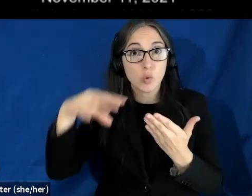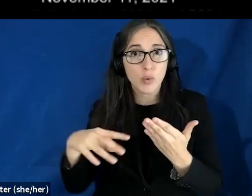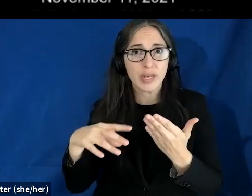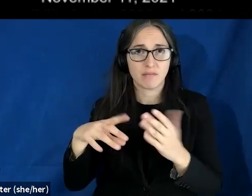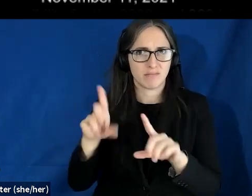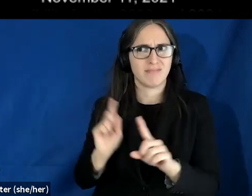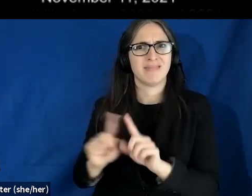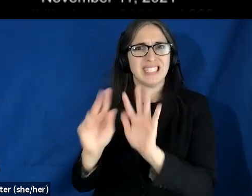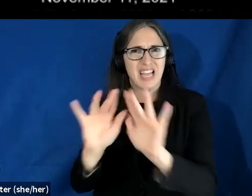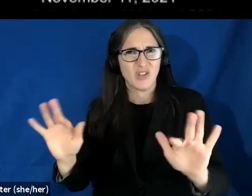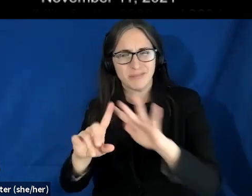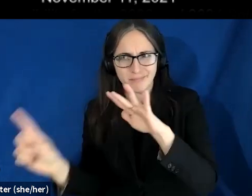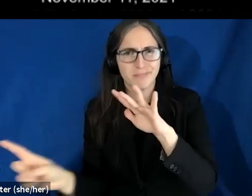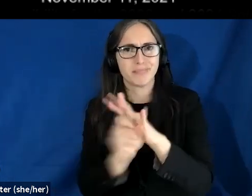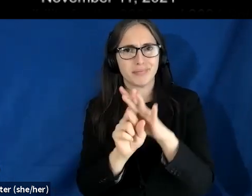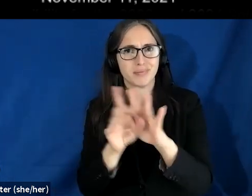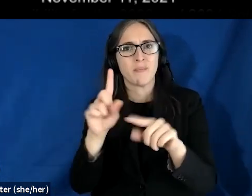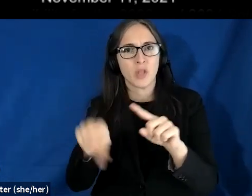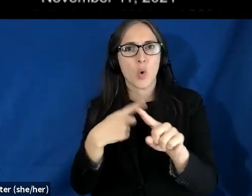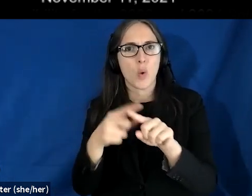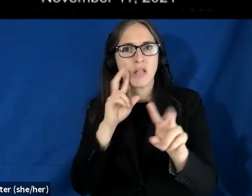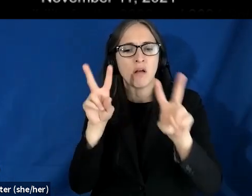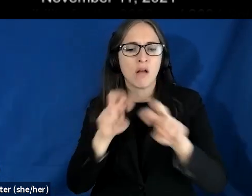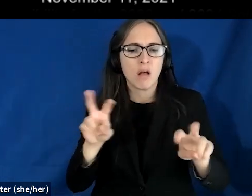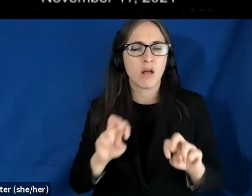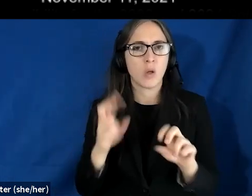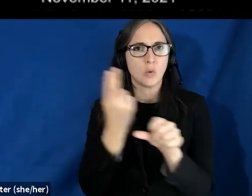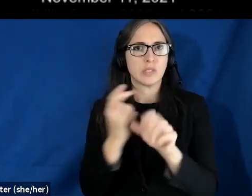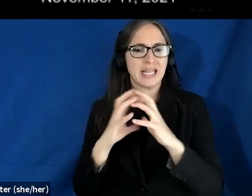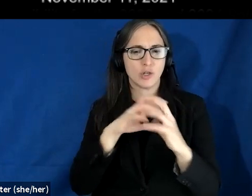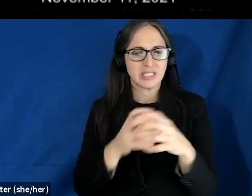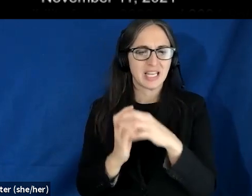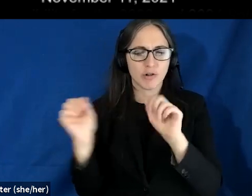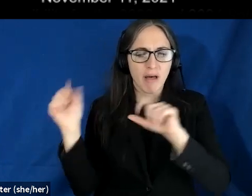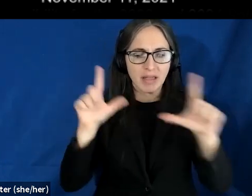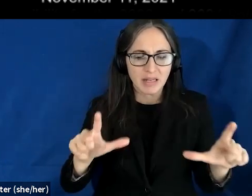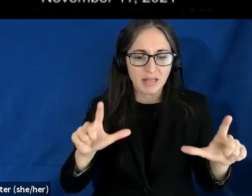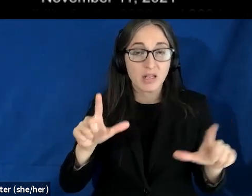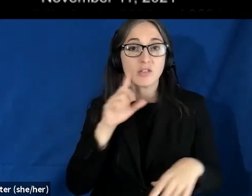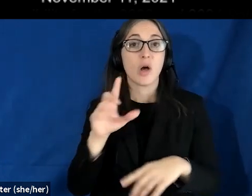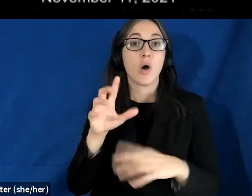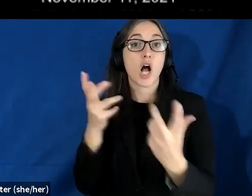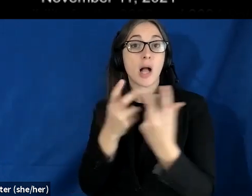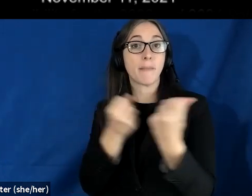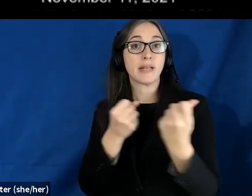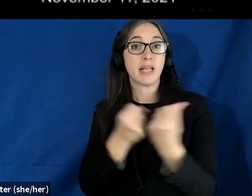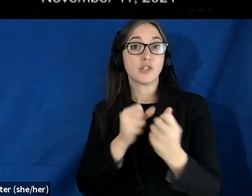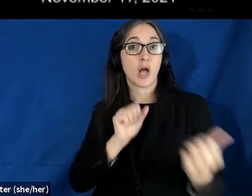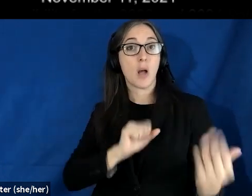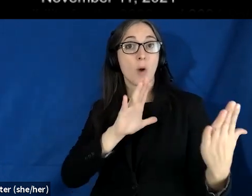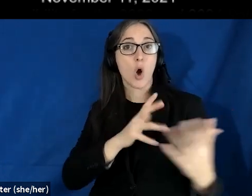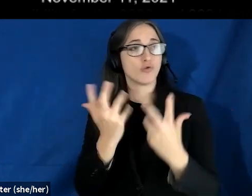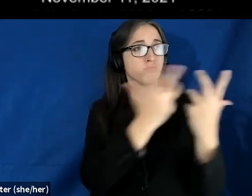appears when we look at that. And so the accommodations only approach certainly does not work really well as it's